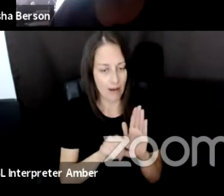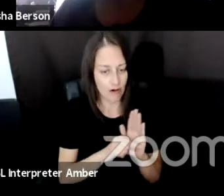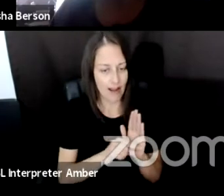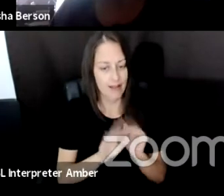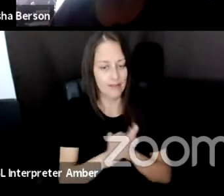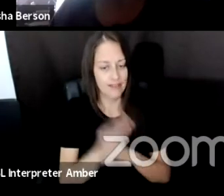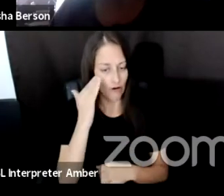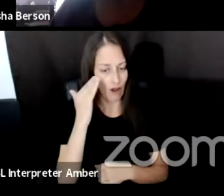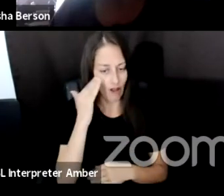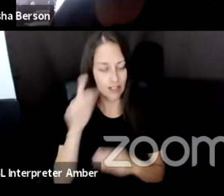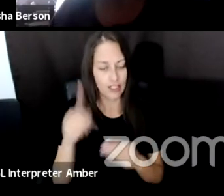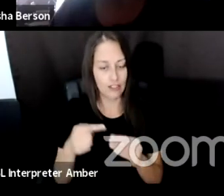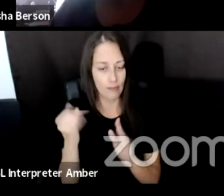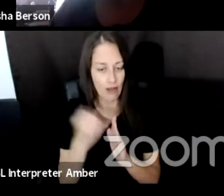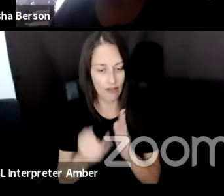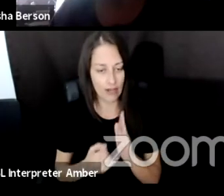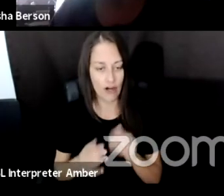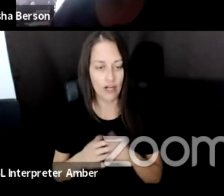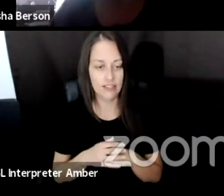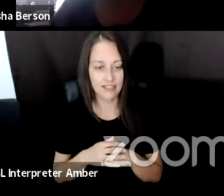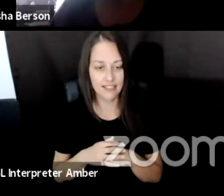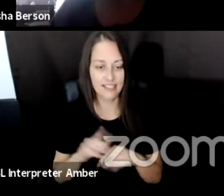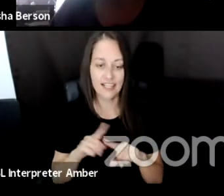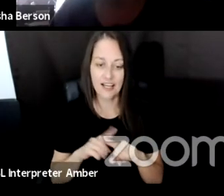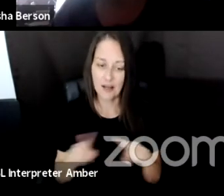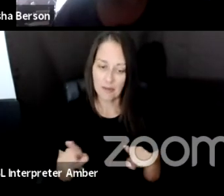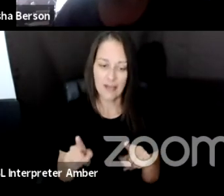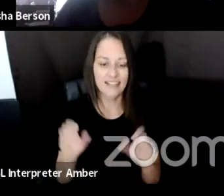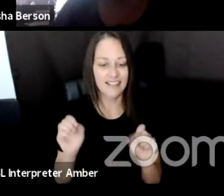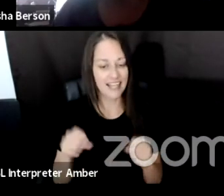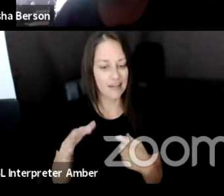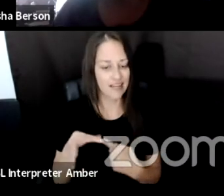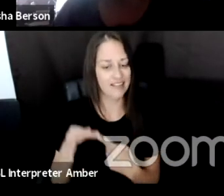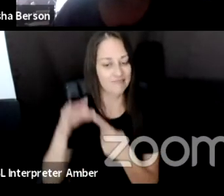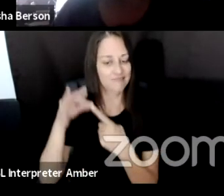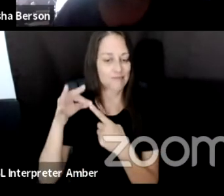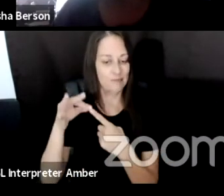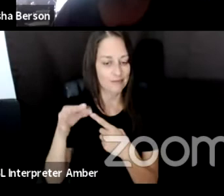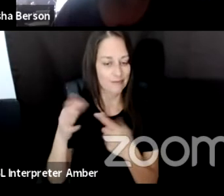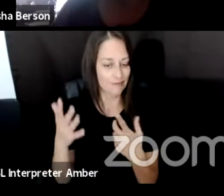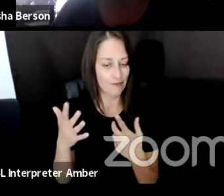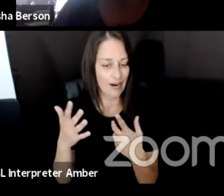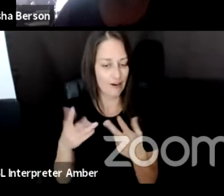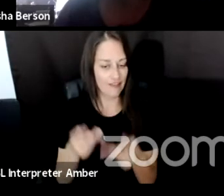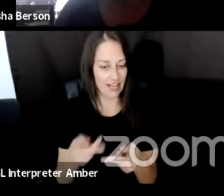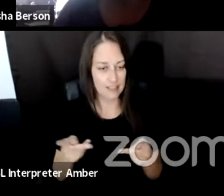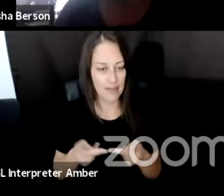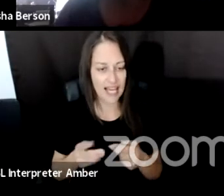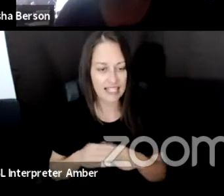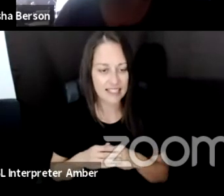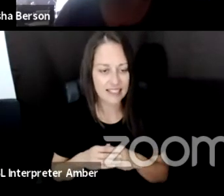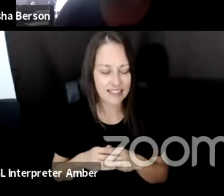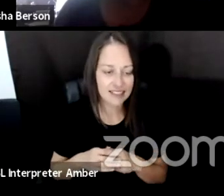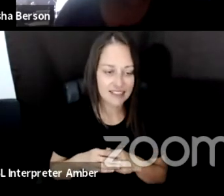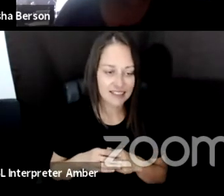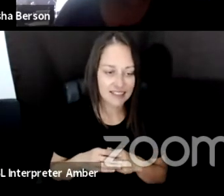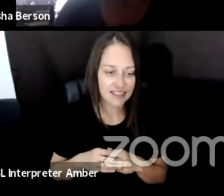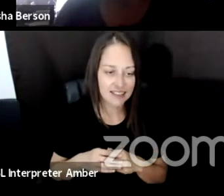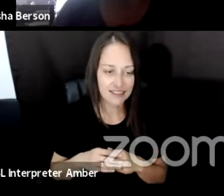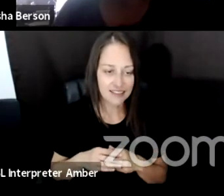But somehow that gets us into this rarefied space. And I know that at City Arts, by far the things that trafficked the worst